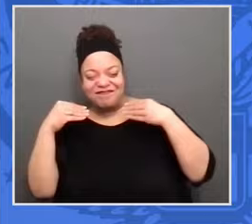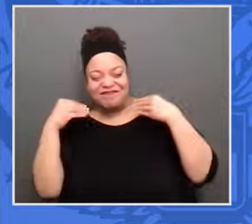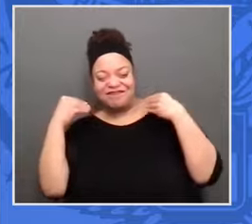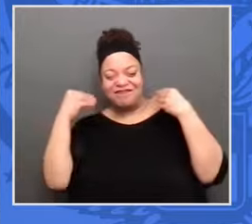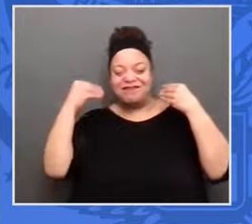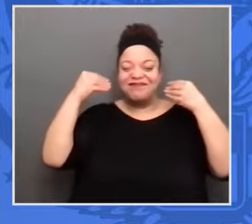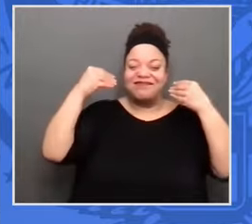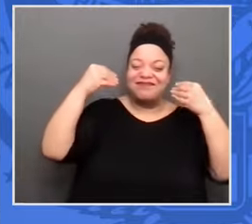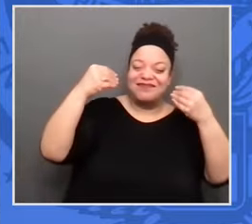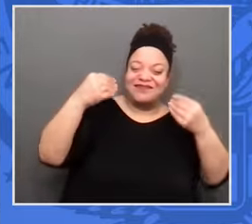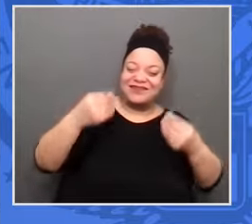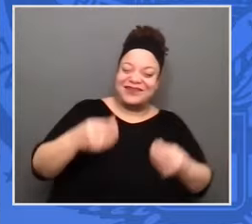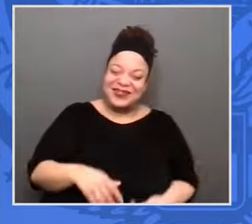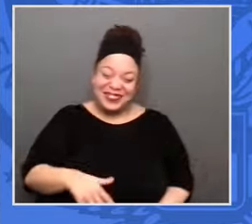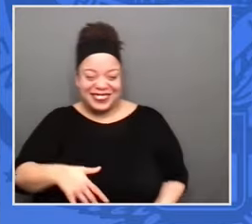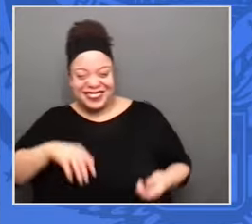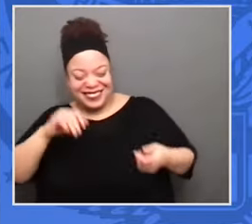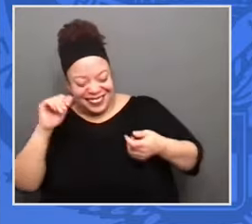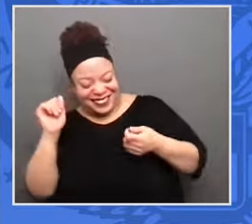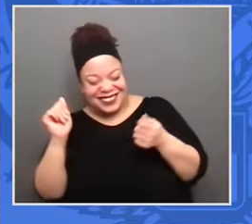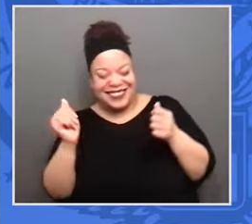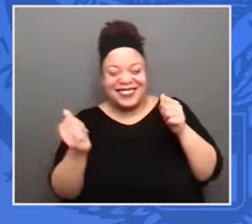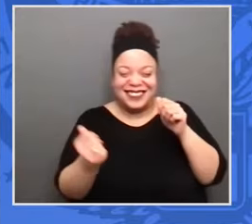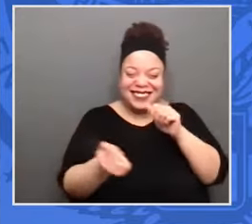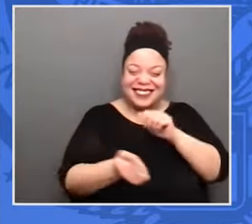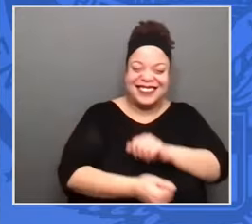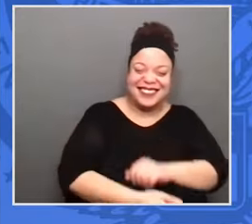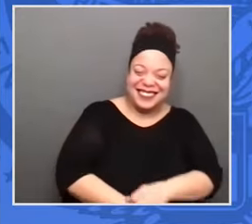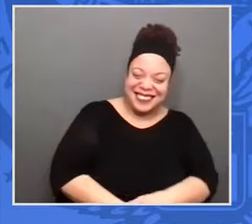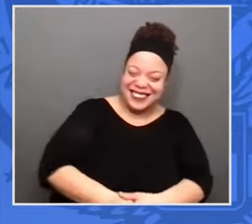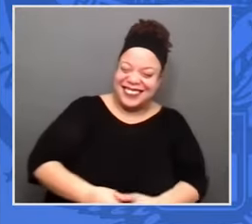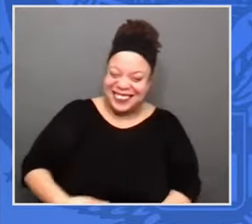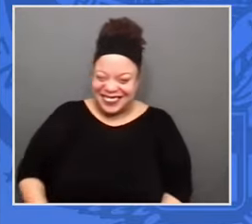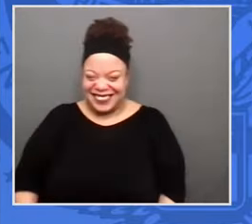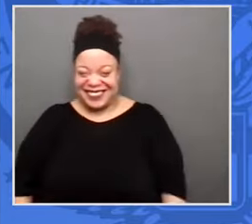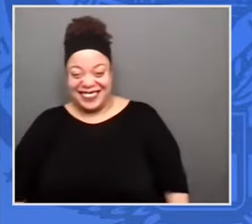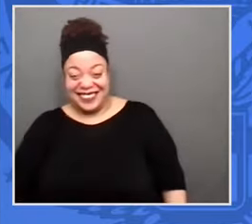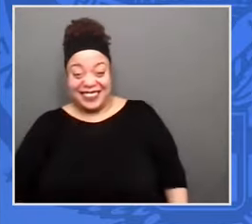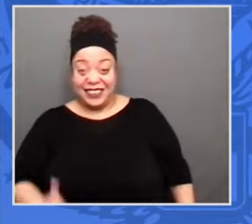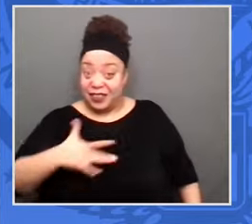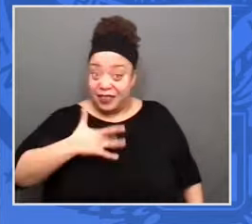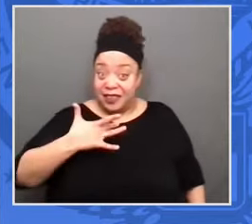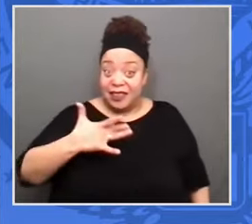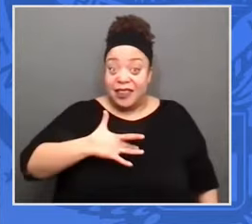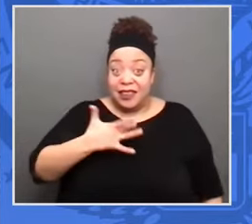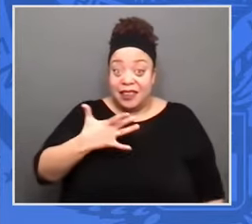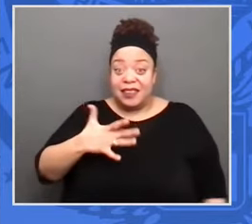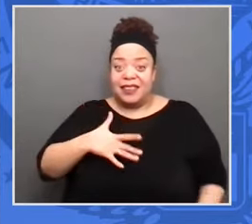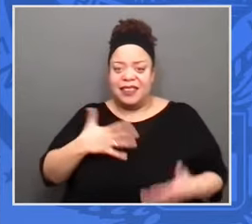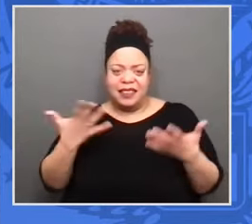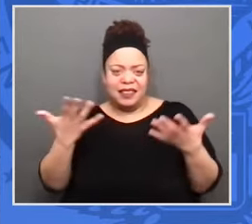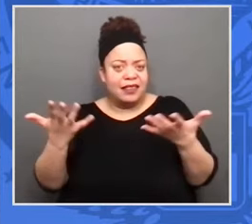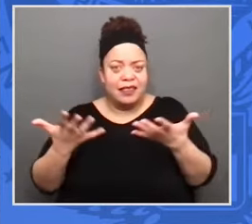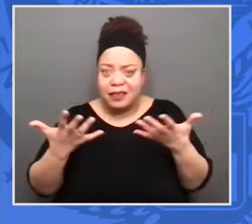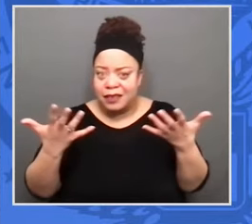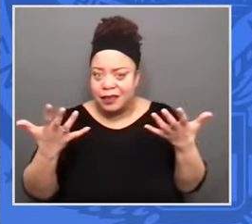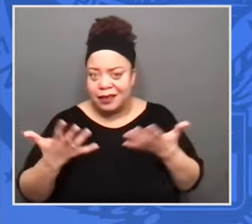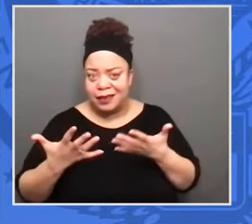Little darling, it seems like years since it's been here.